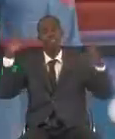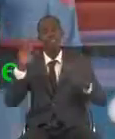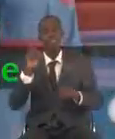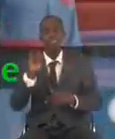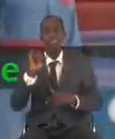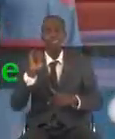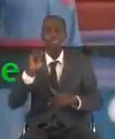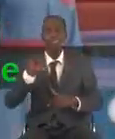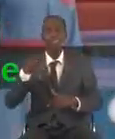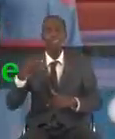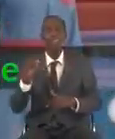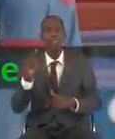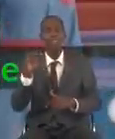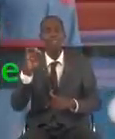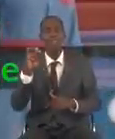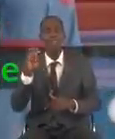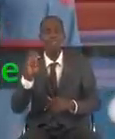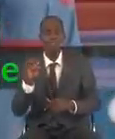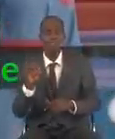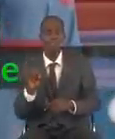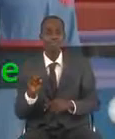symphony.